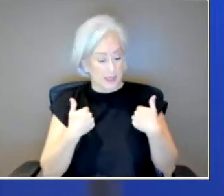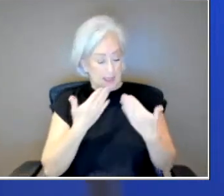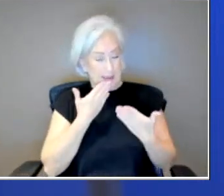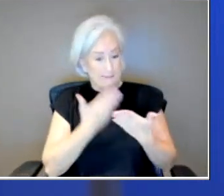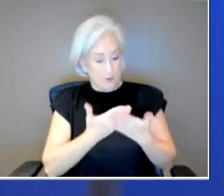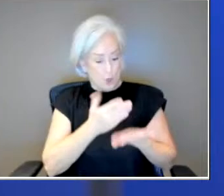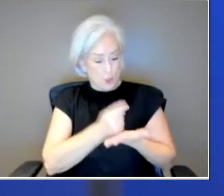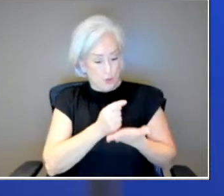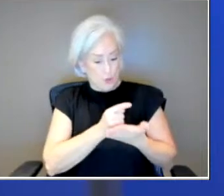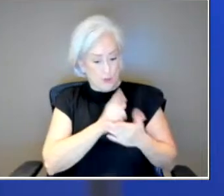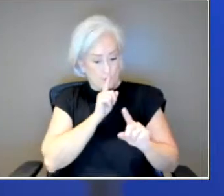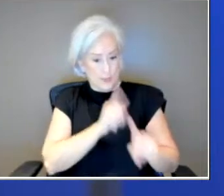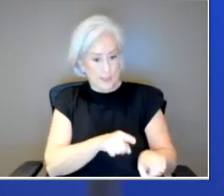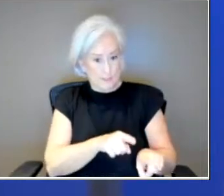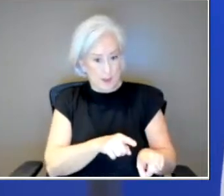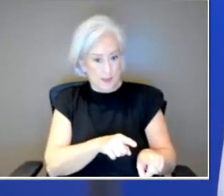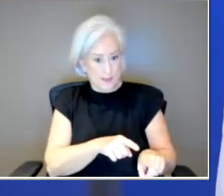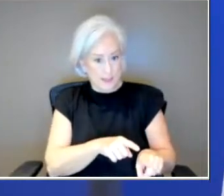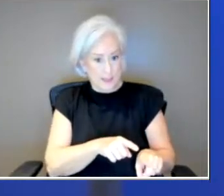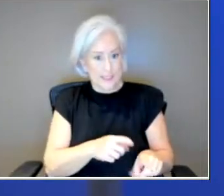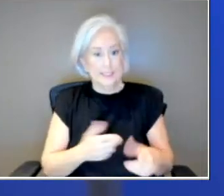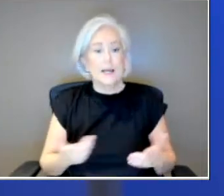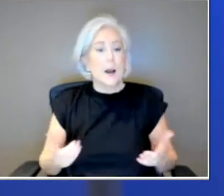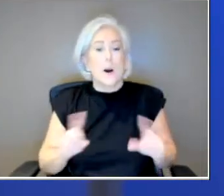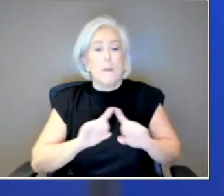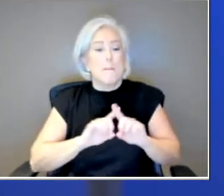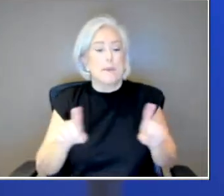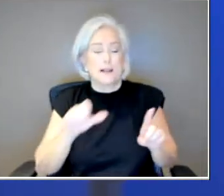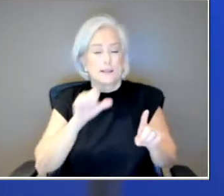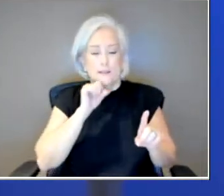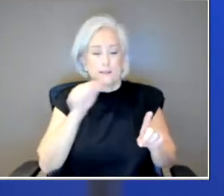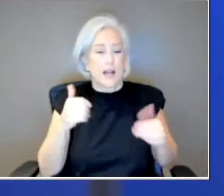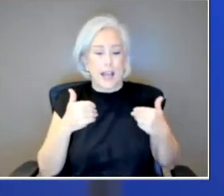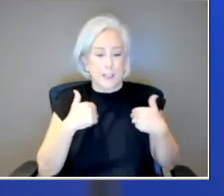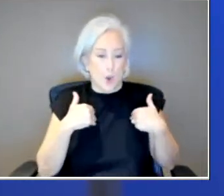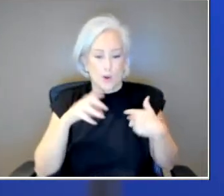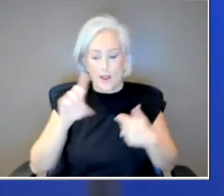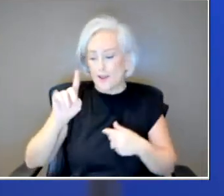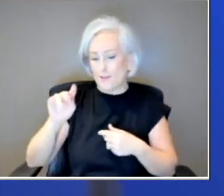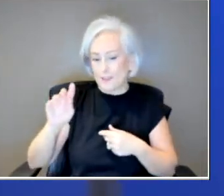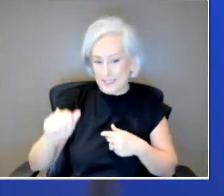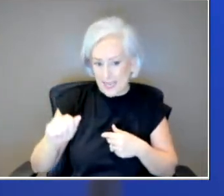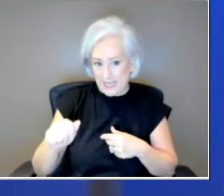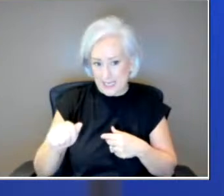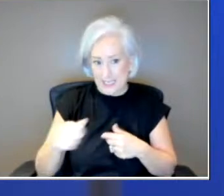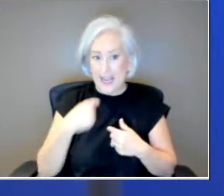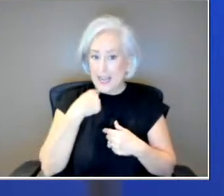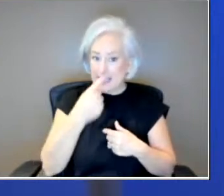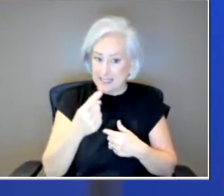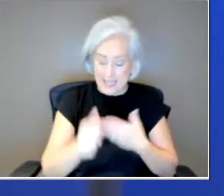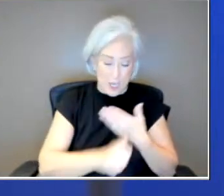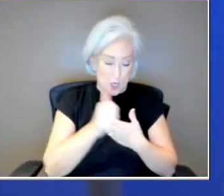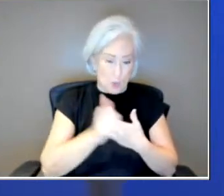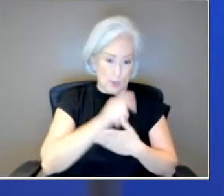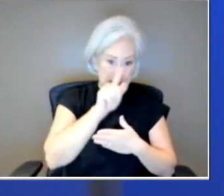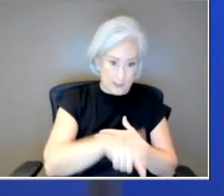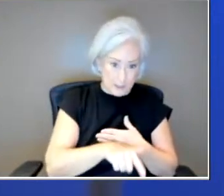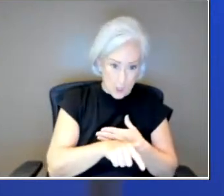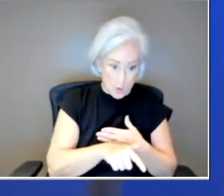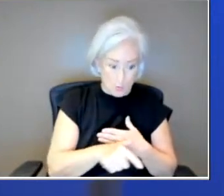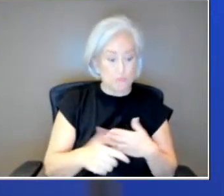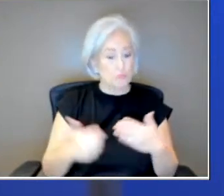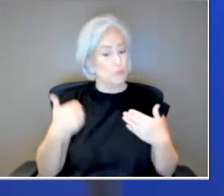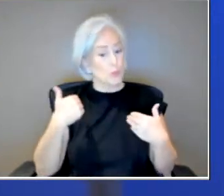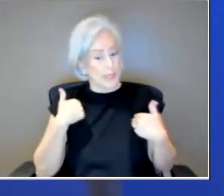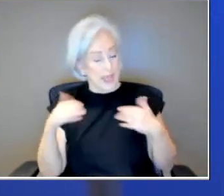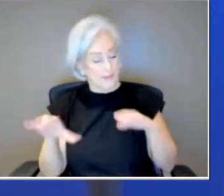me, since we don't have the data, I can't say I expect it to be this or that. I can just tell them the risks are really, really low. We've done them, and people have gotten better, and I